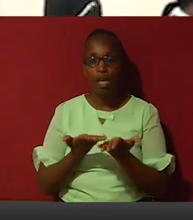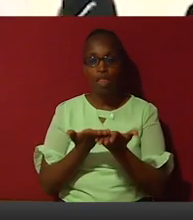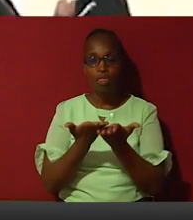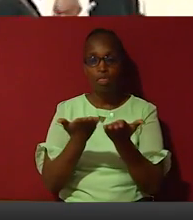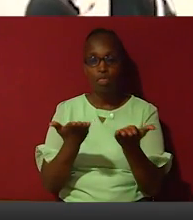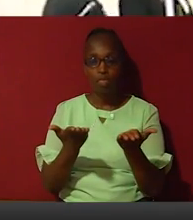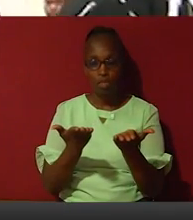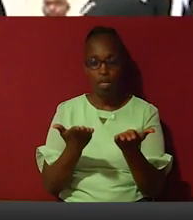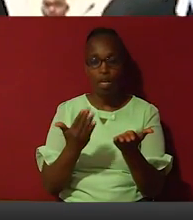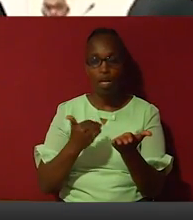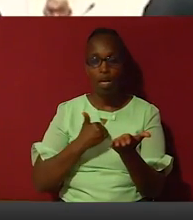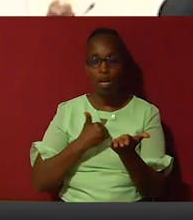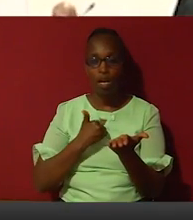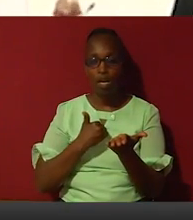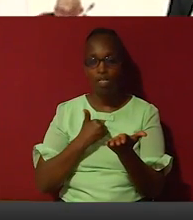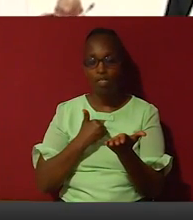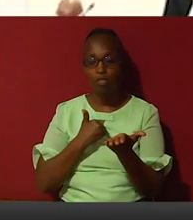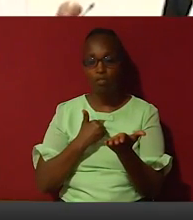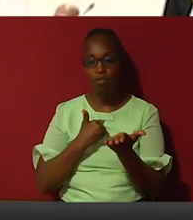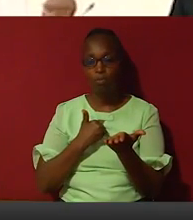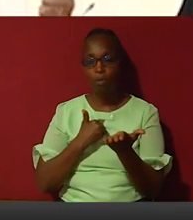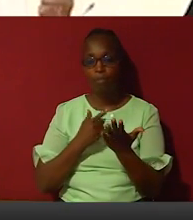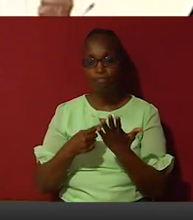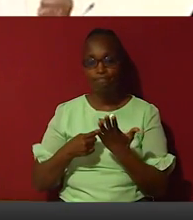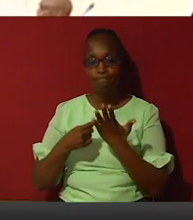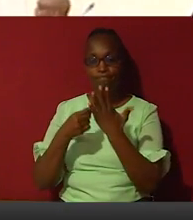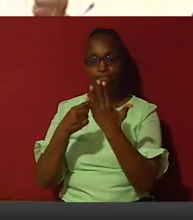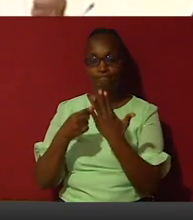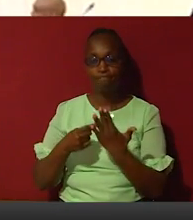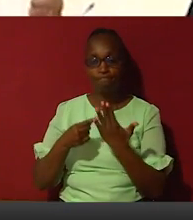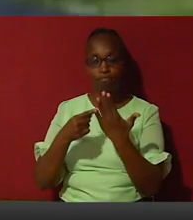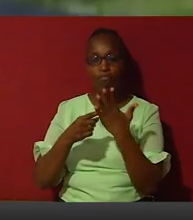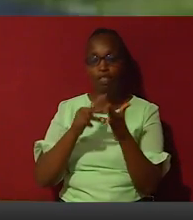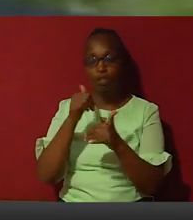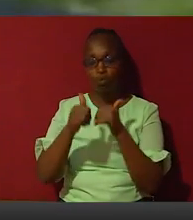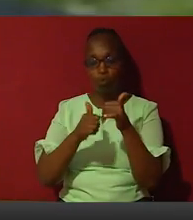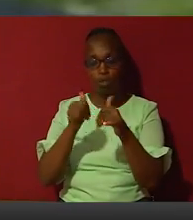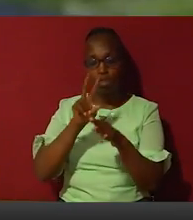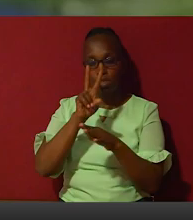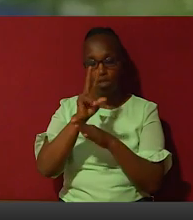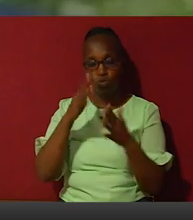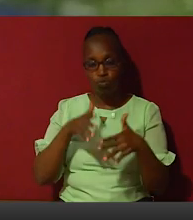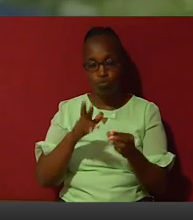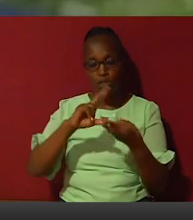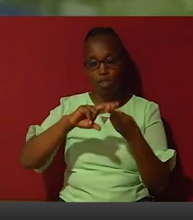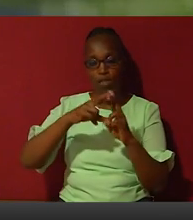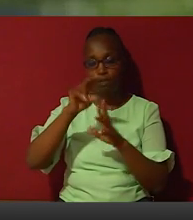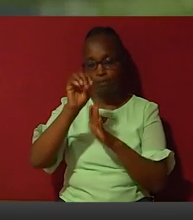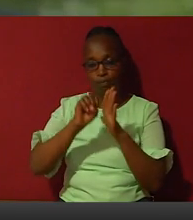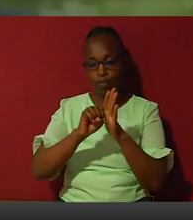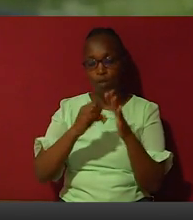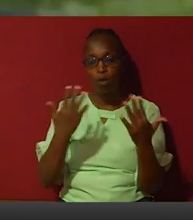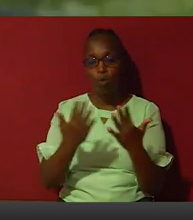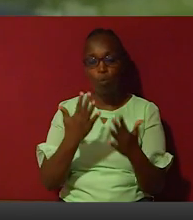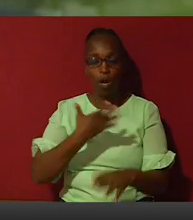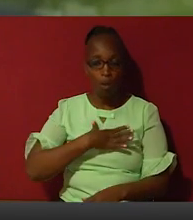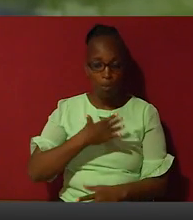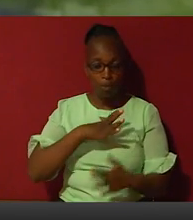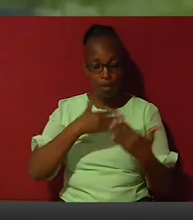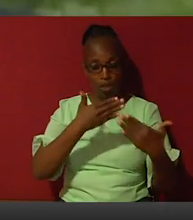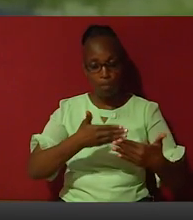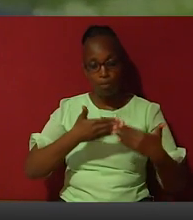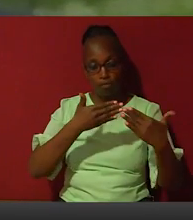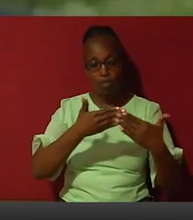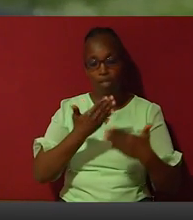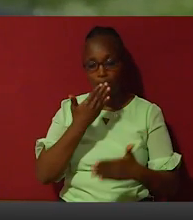there has to be consultation. That's one. Consultation is a two-way relationship where citizens provide